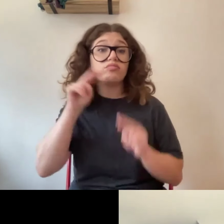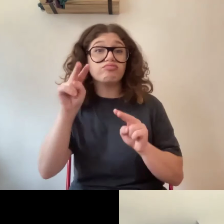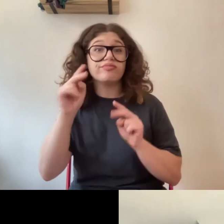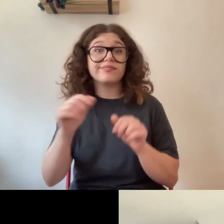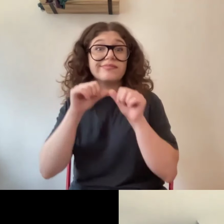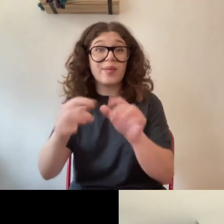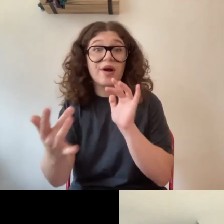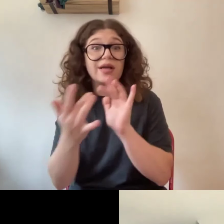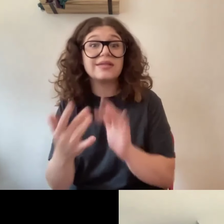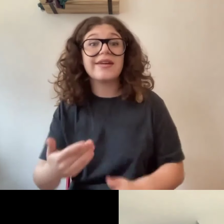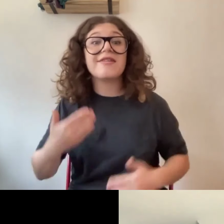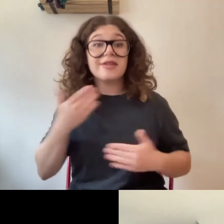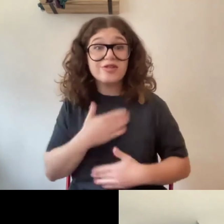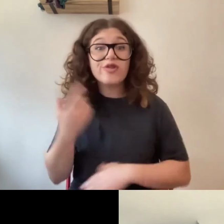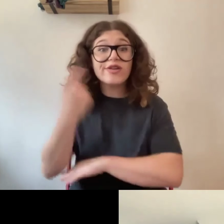great day. Thank you for joining us.